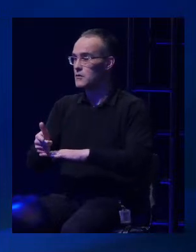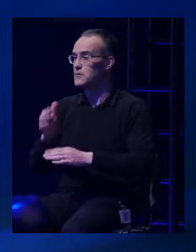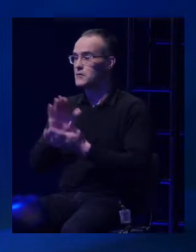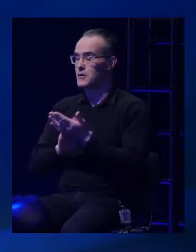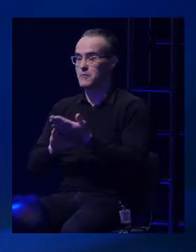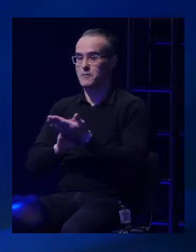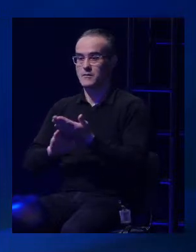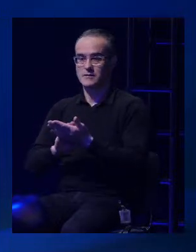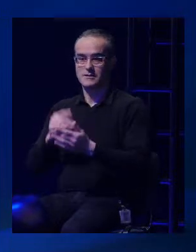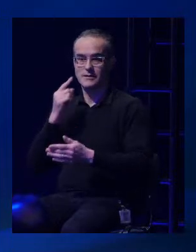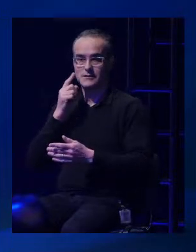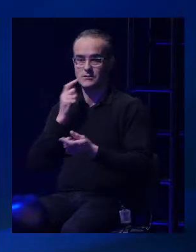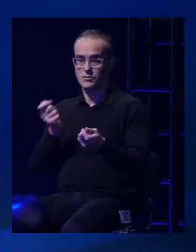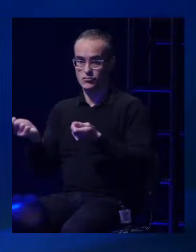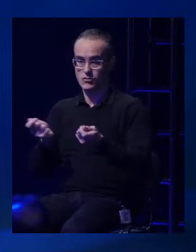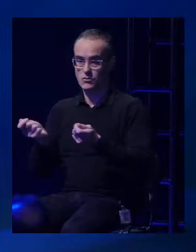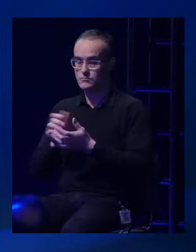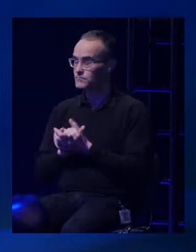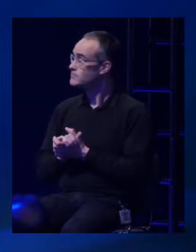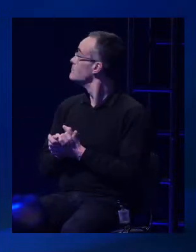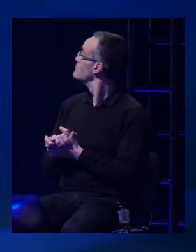configure and control.